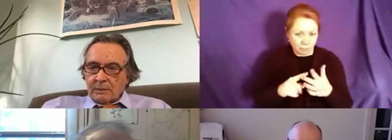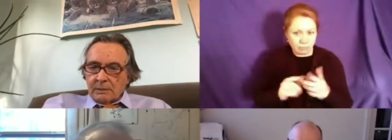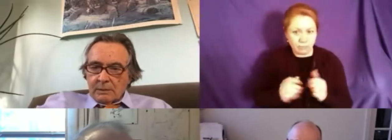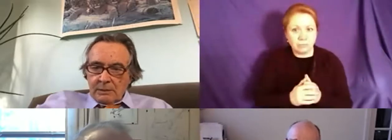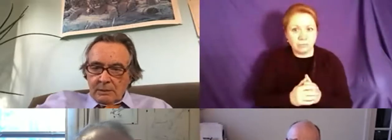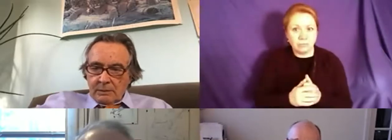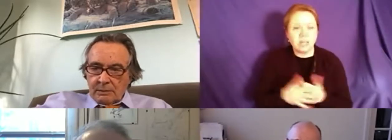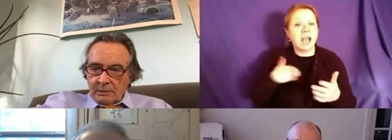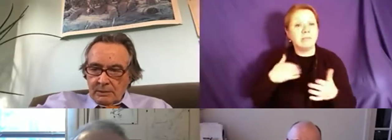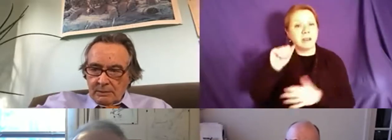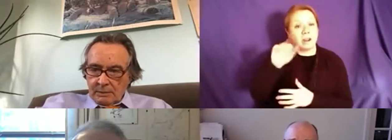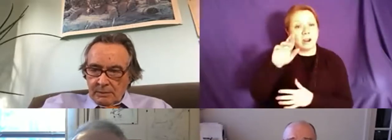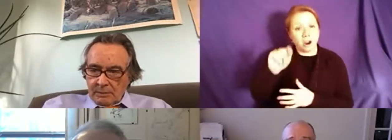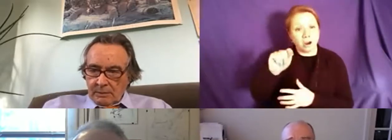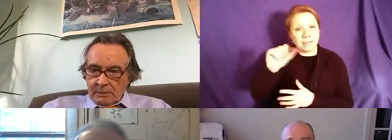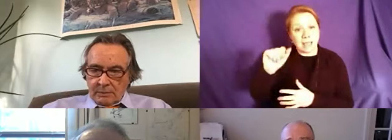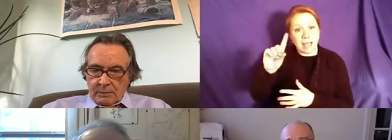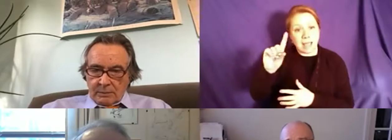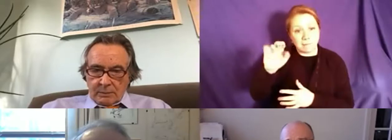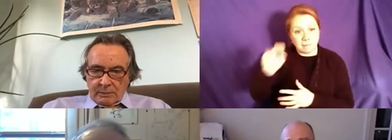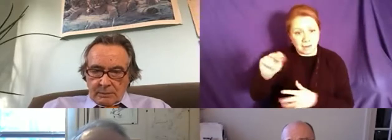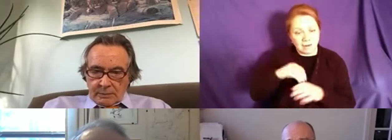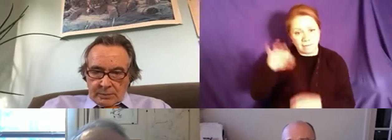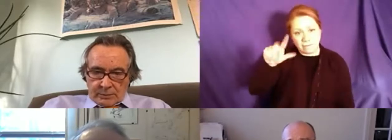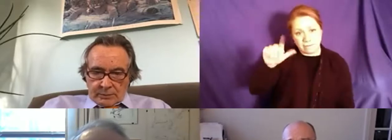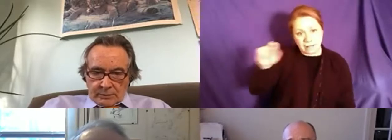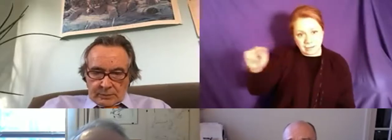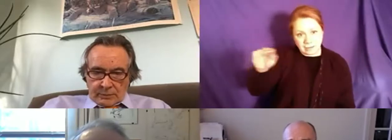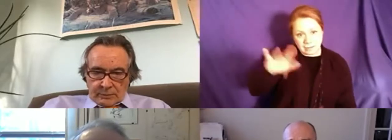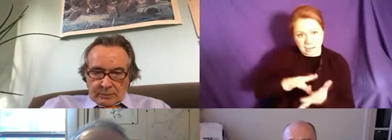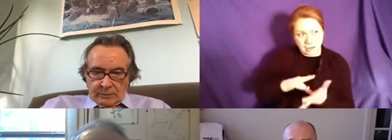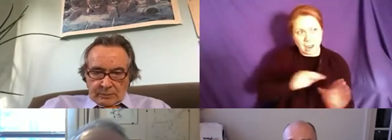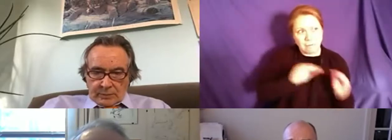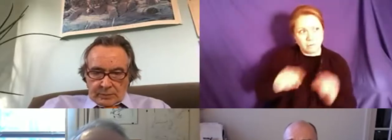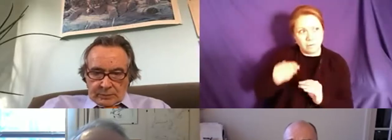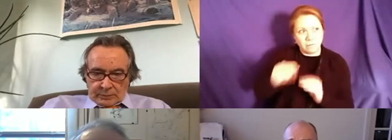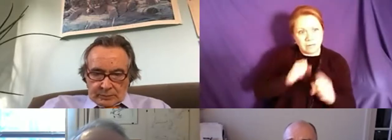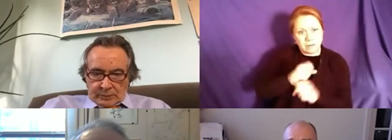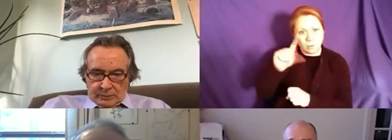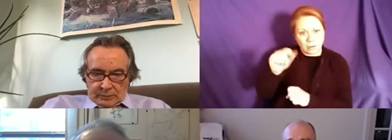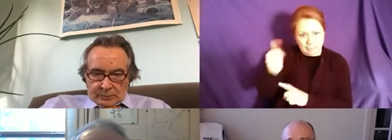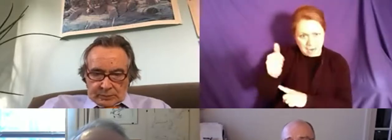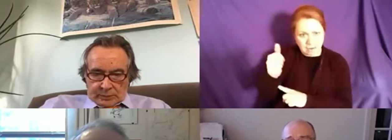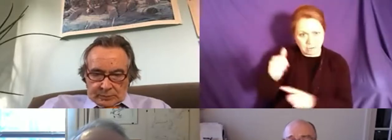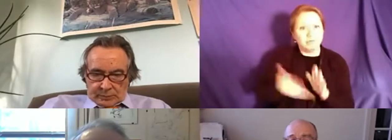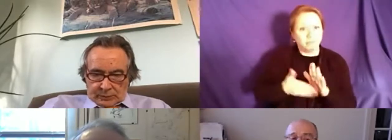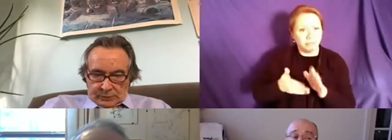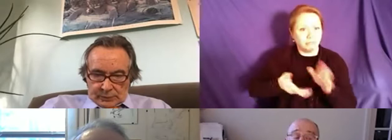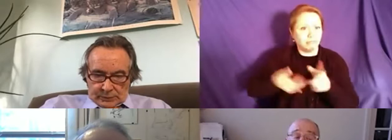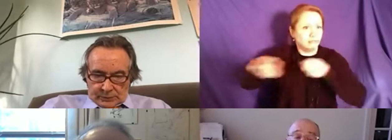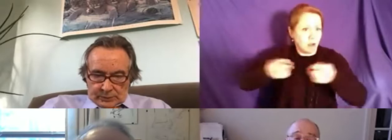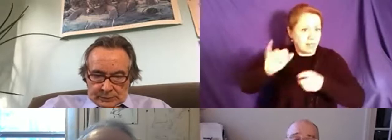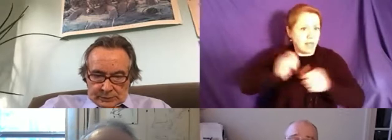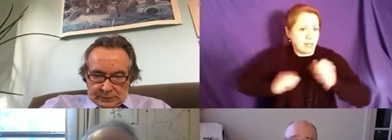arts administrator at the Flynn Center. I moved here in 2010 to run that theater. And what I was finding in